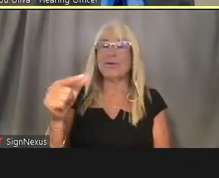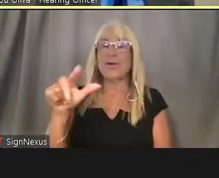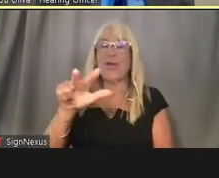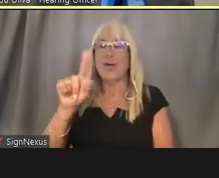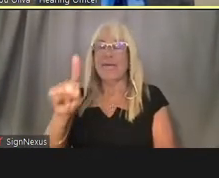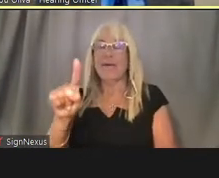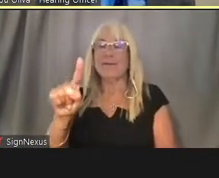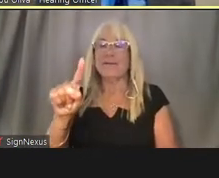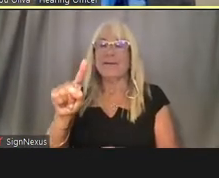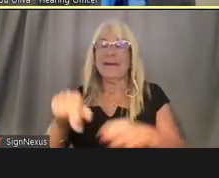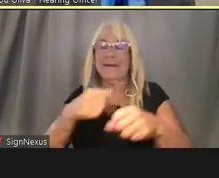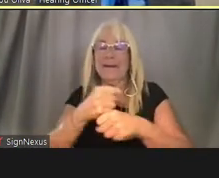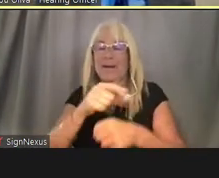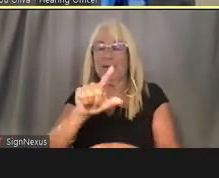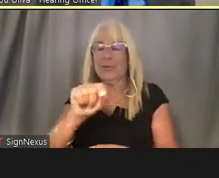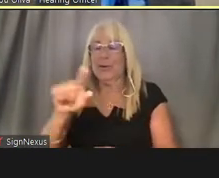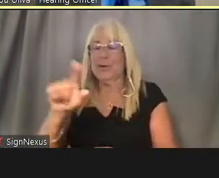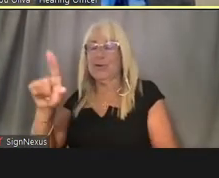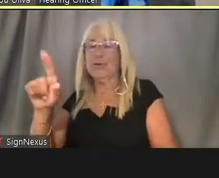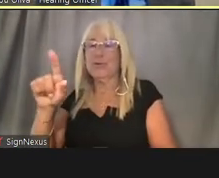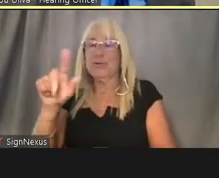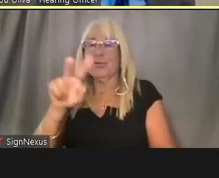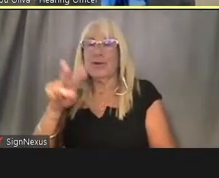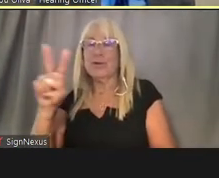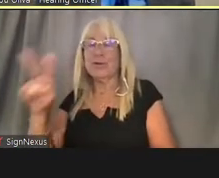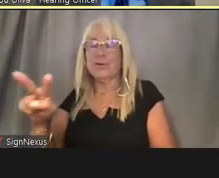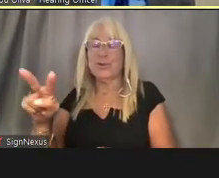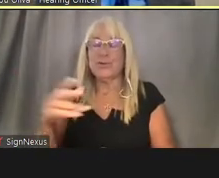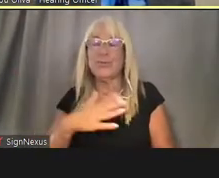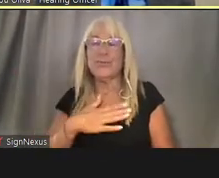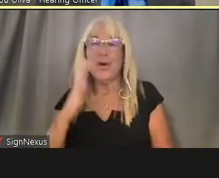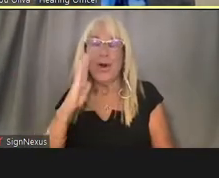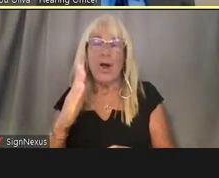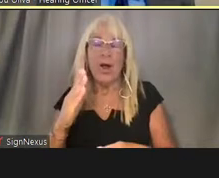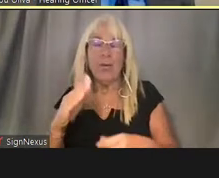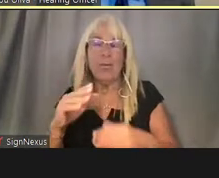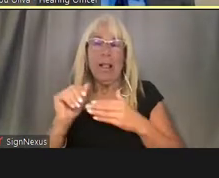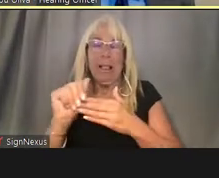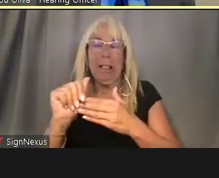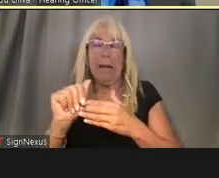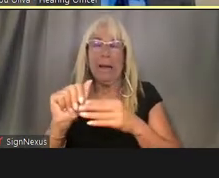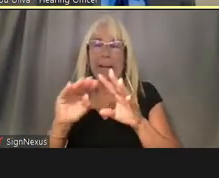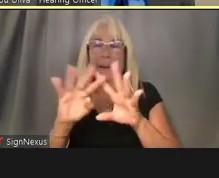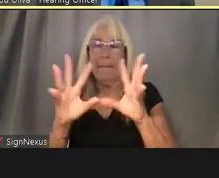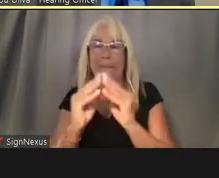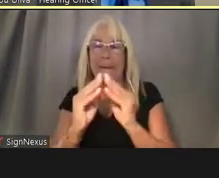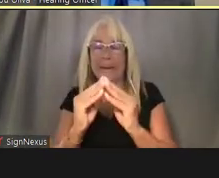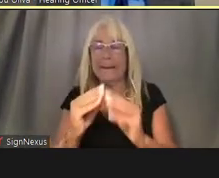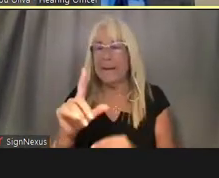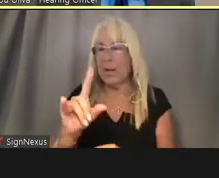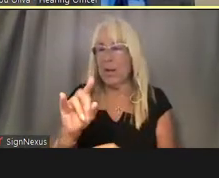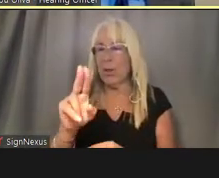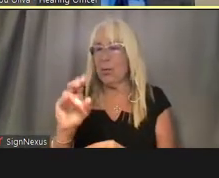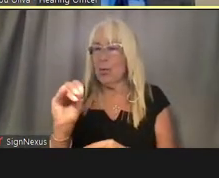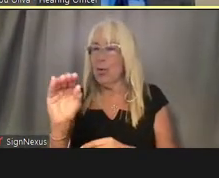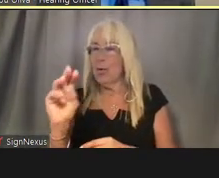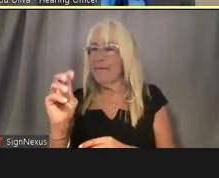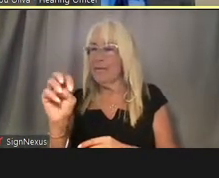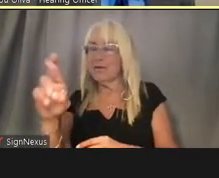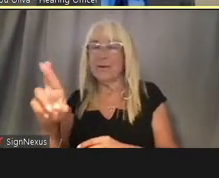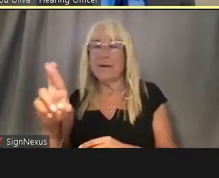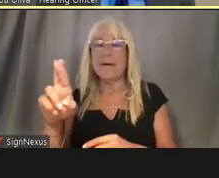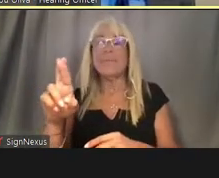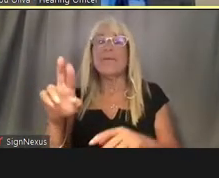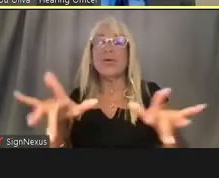1001 am my name is Lou Oliva and I will be today's hearing officer the hearing is being live streamed and